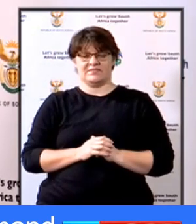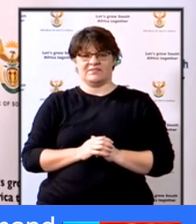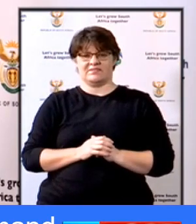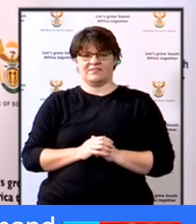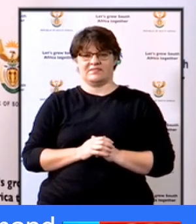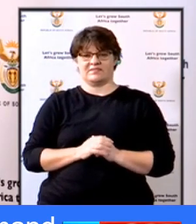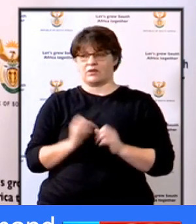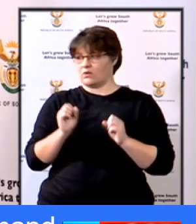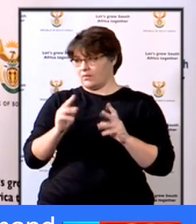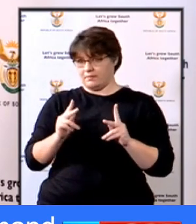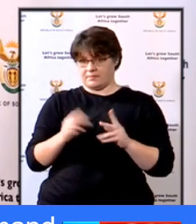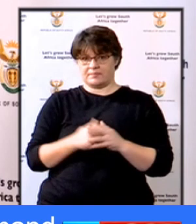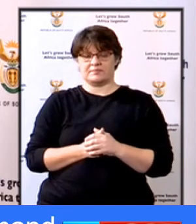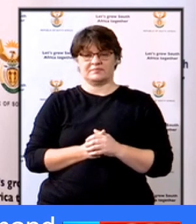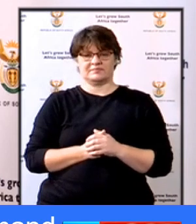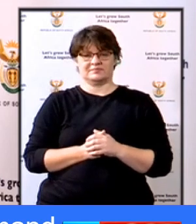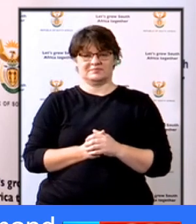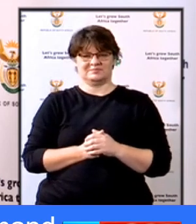Okay.